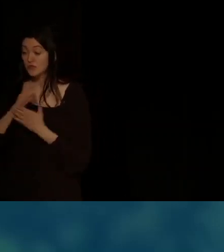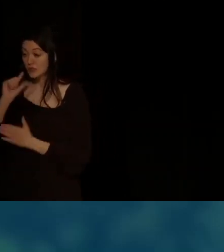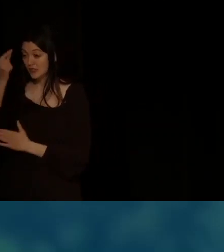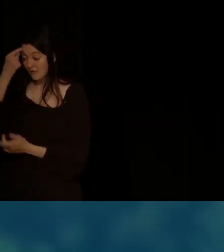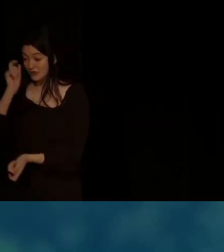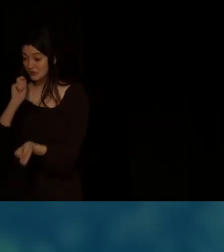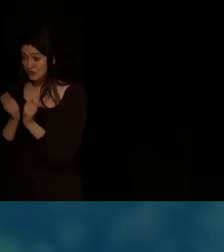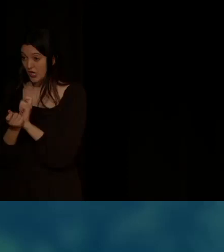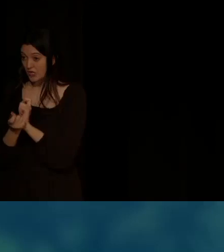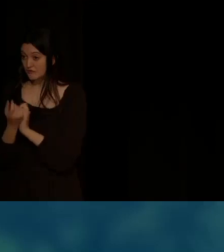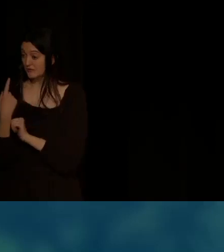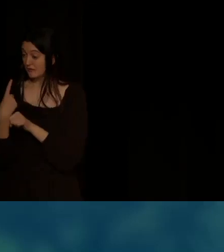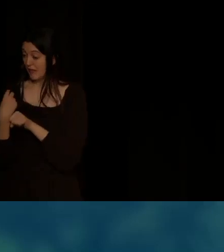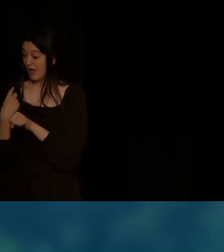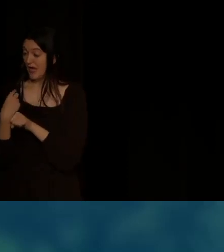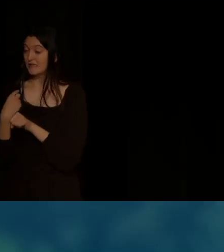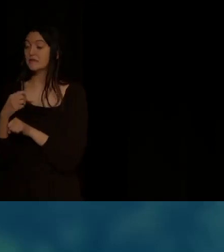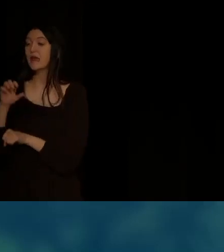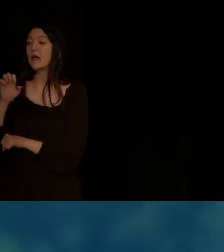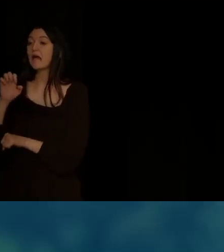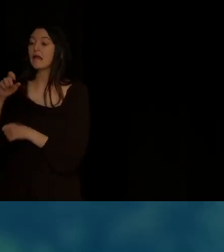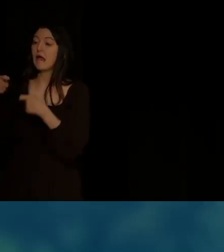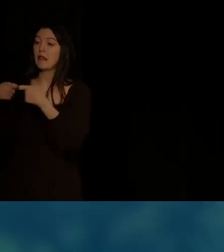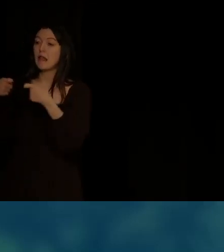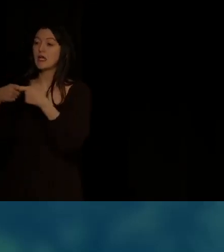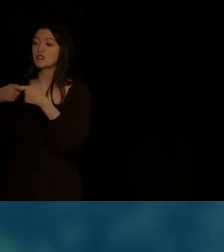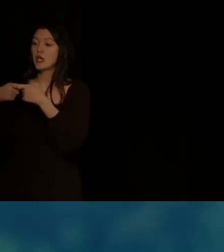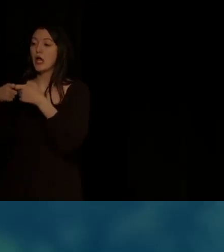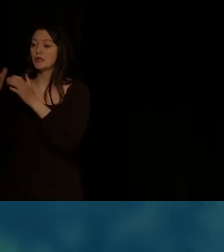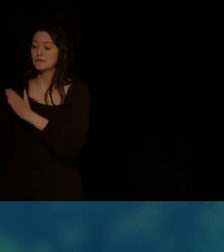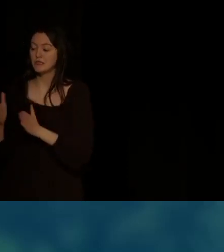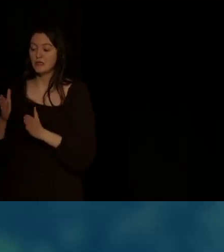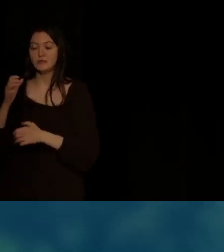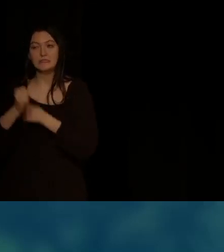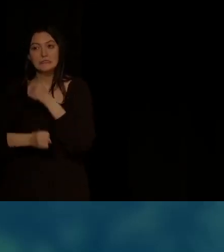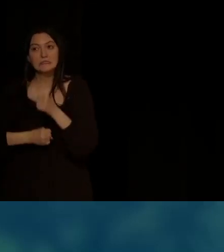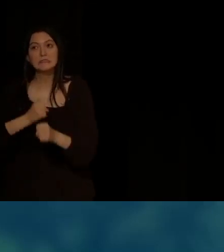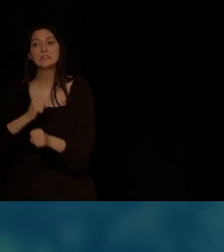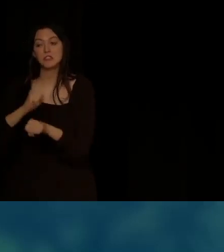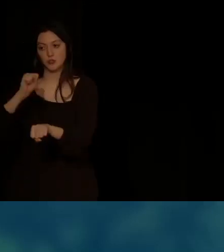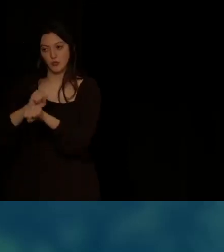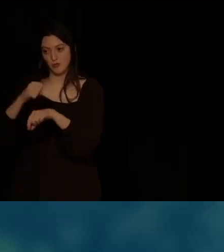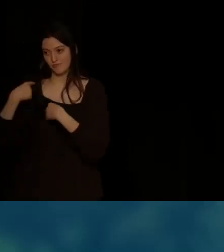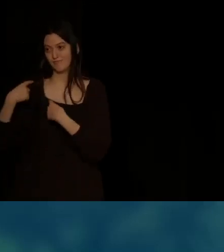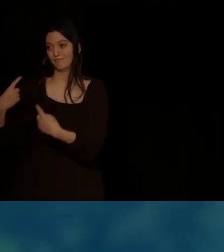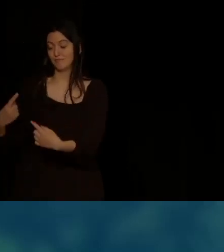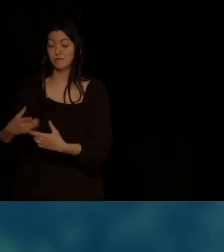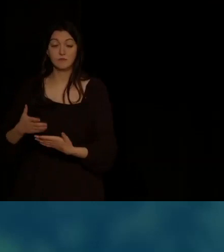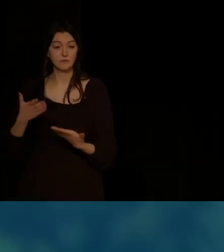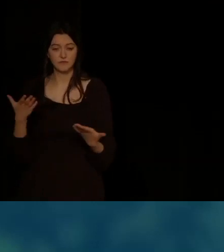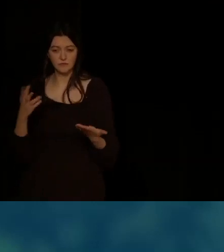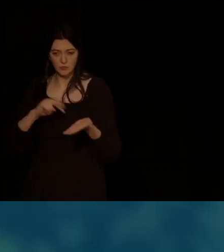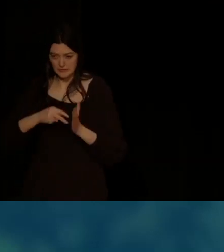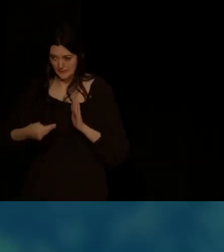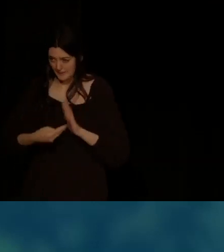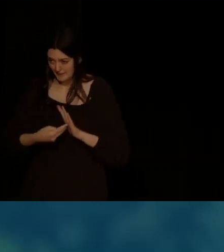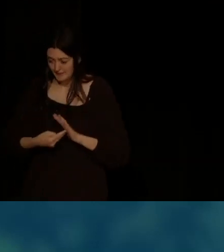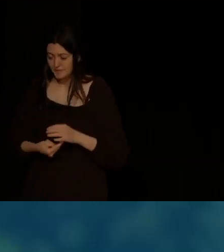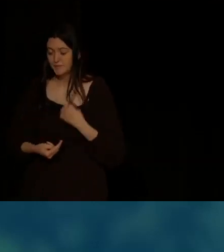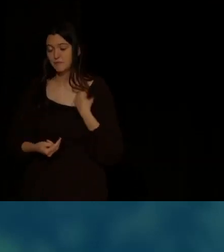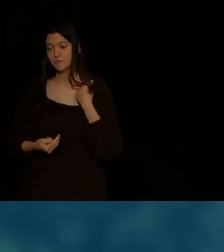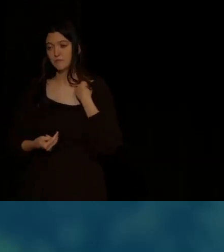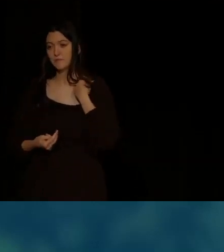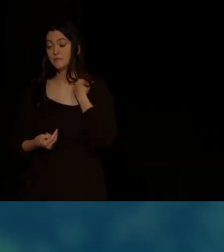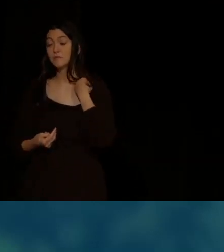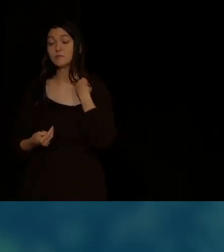this past year was the electronic plan review, which was years in the making. So what is this exactly? It means